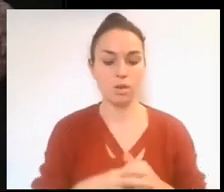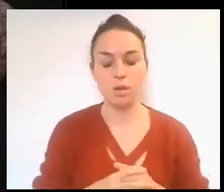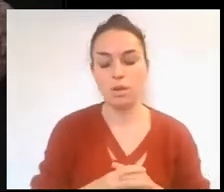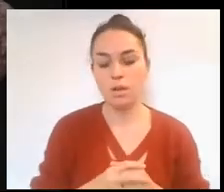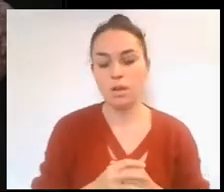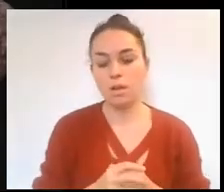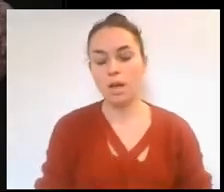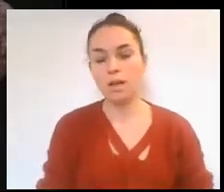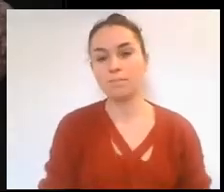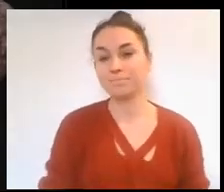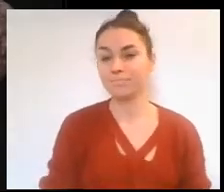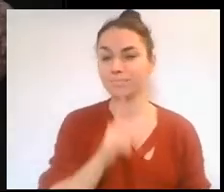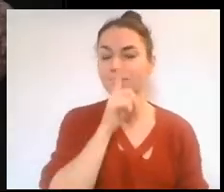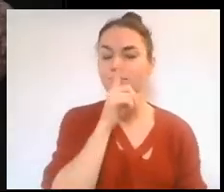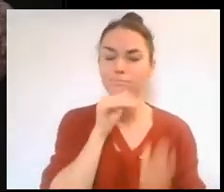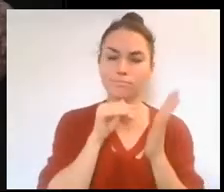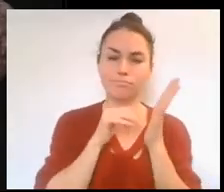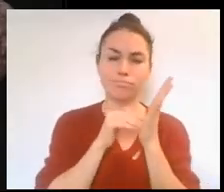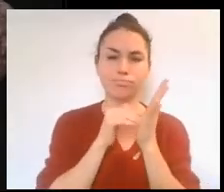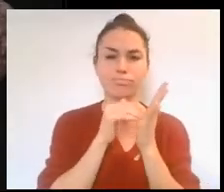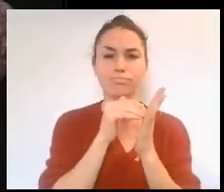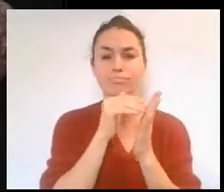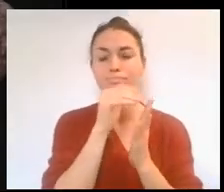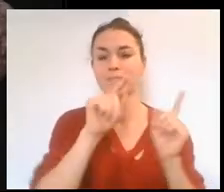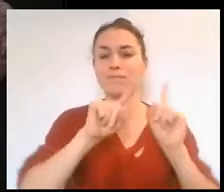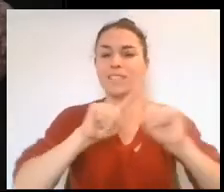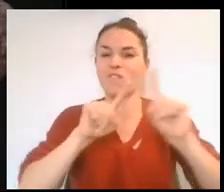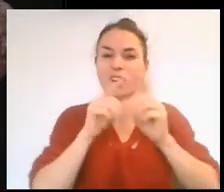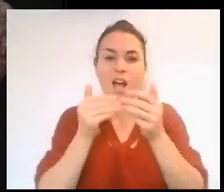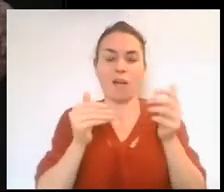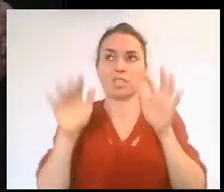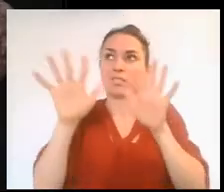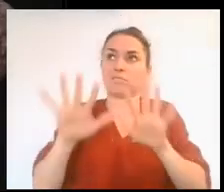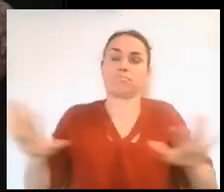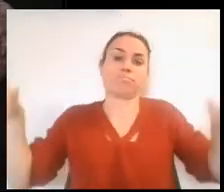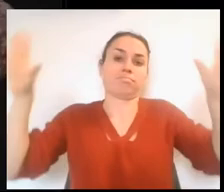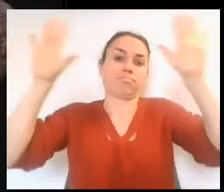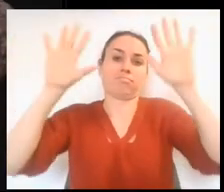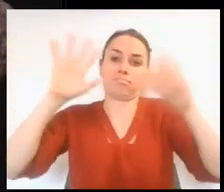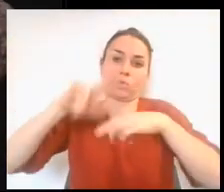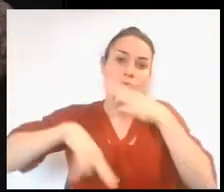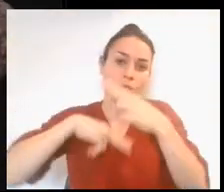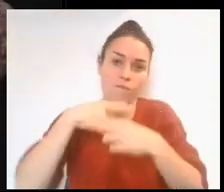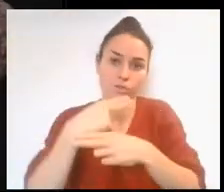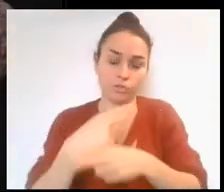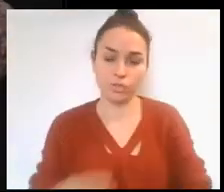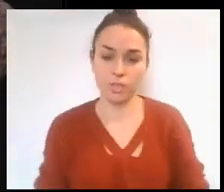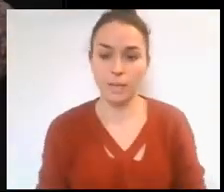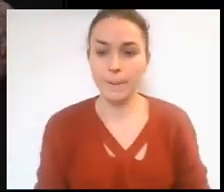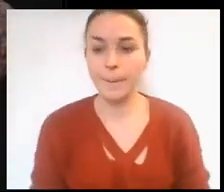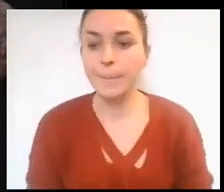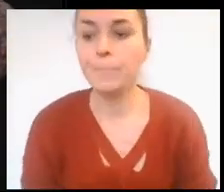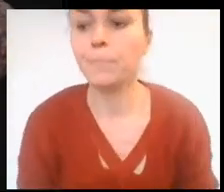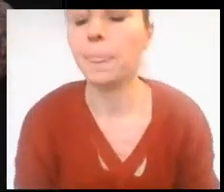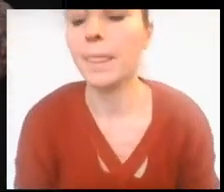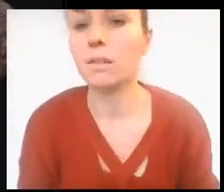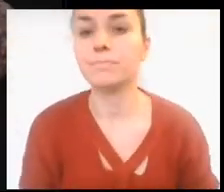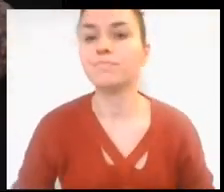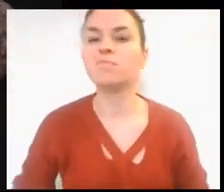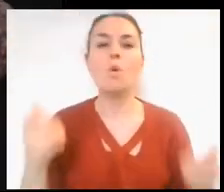untold millions of these objects in the universe. And all of these processes, like